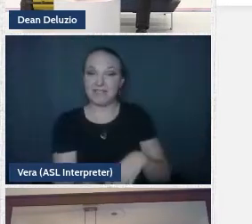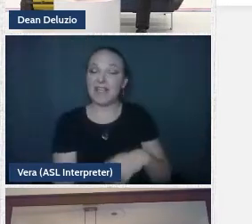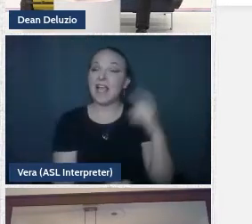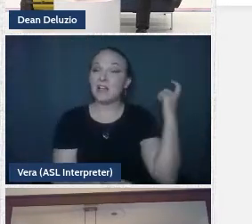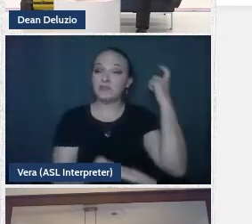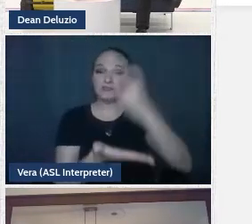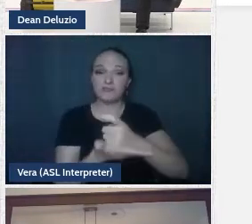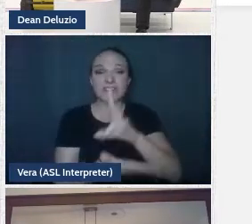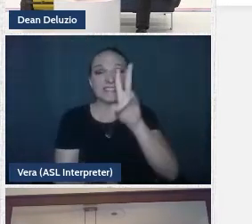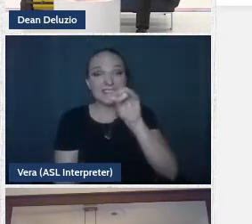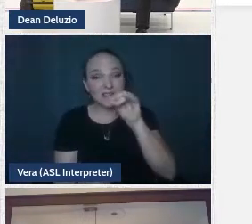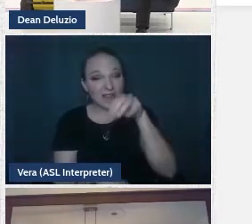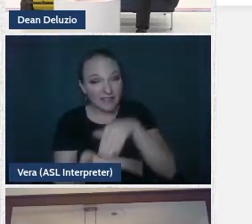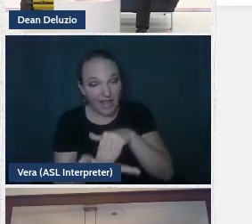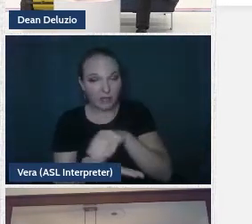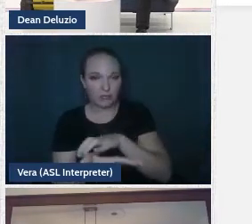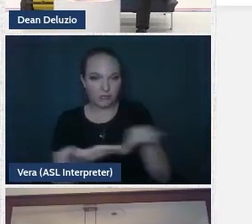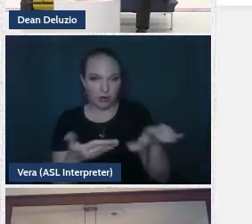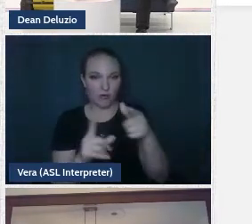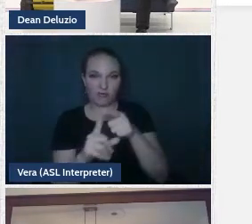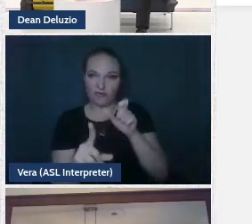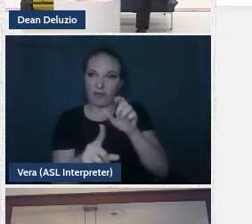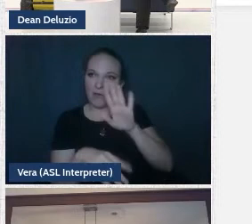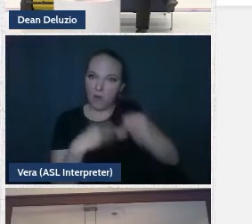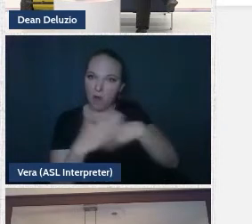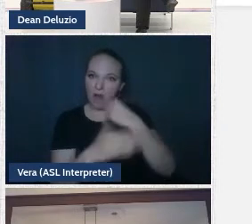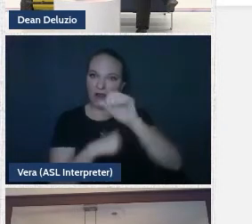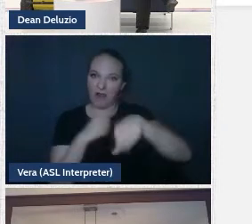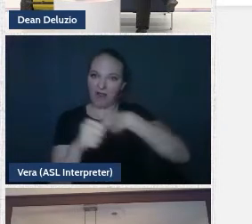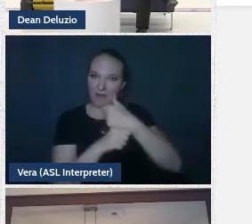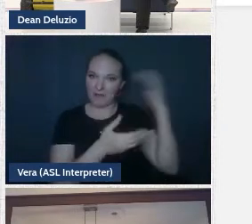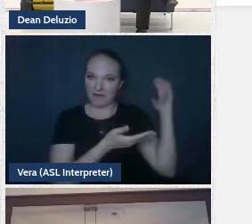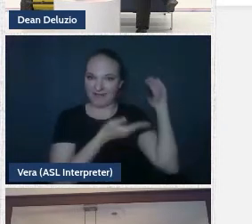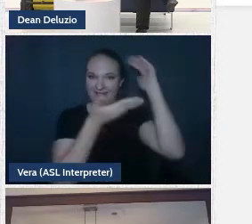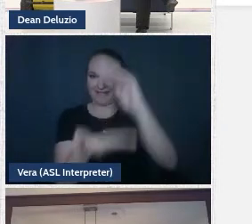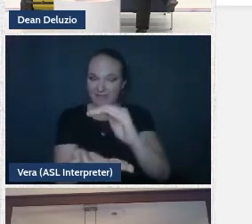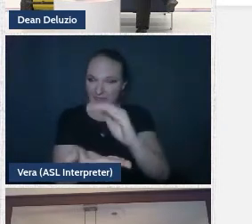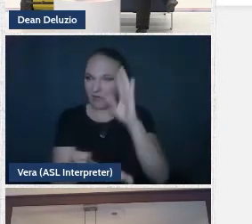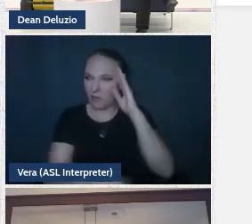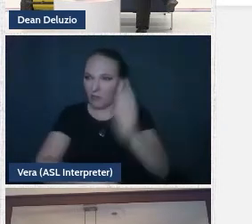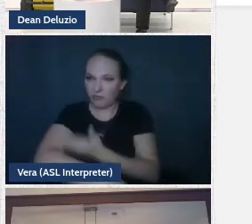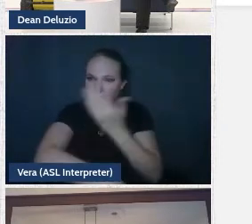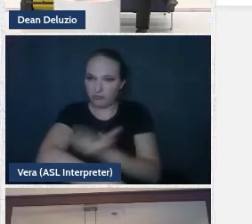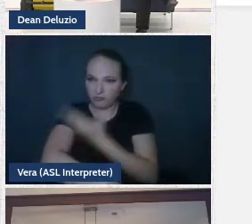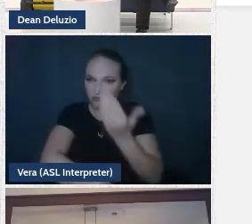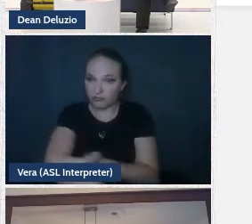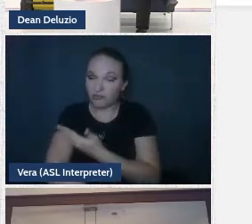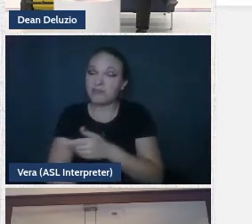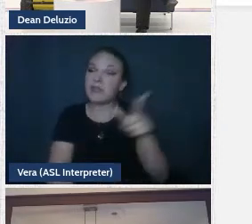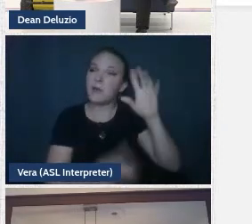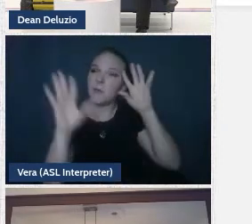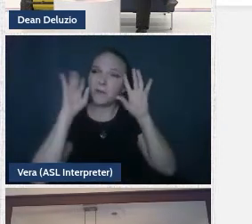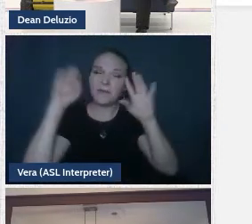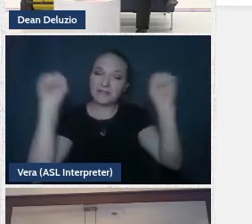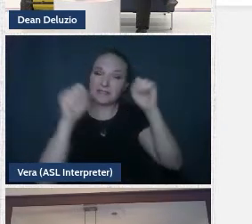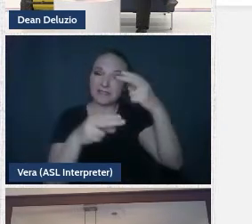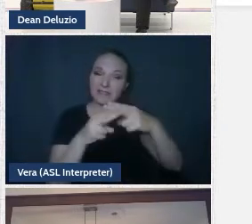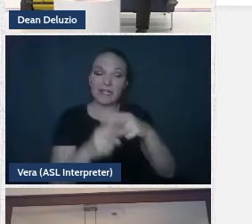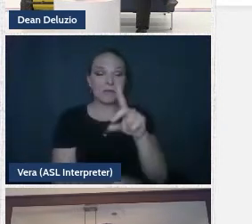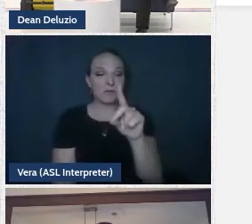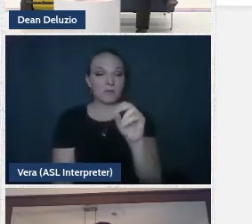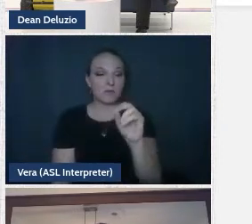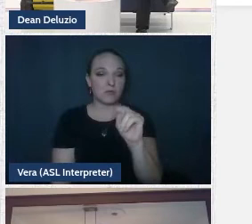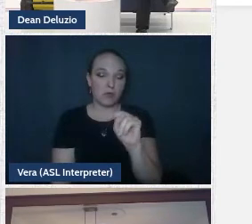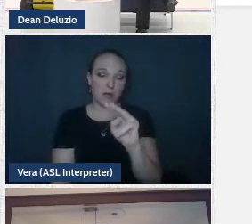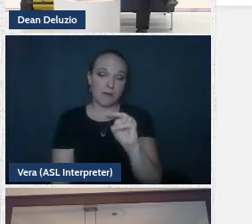$70,000 to renovate the cafe in Beamish Monroe. And the class president, Don McDermott,